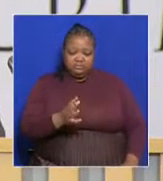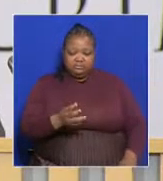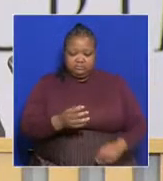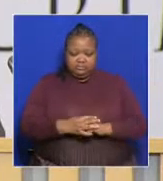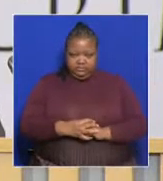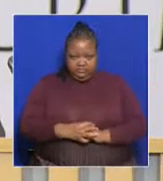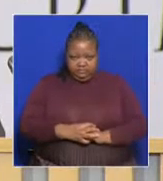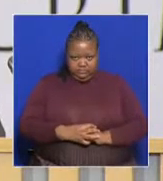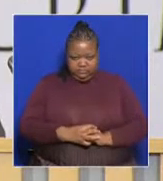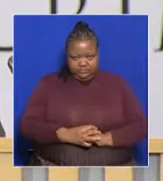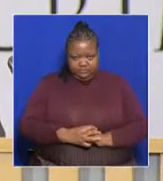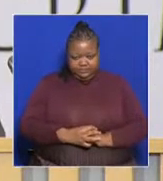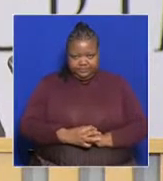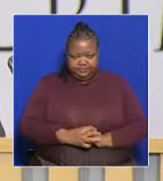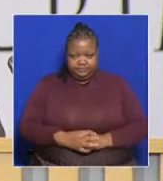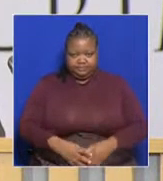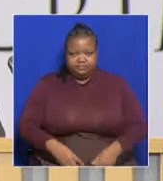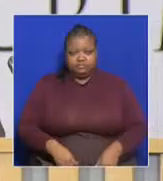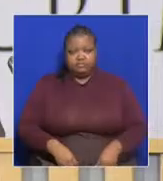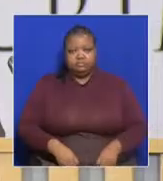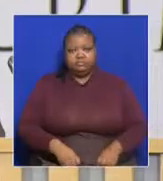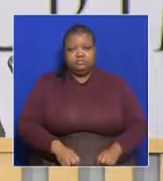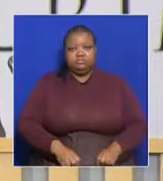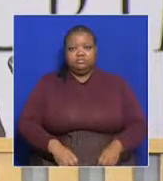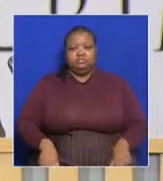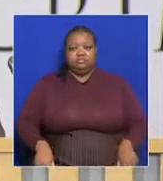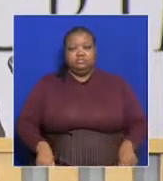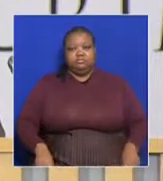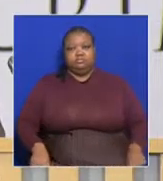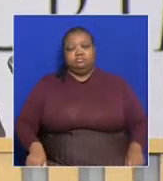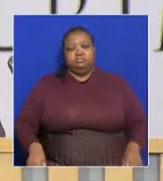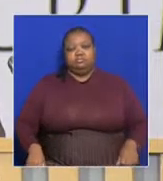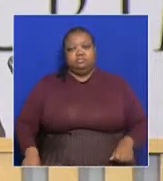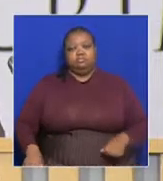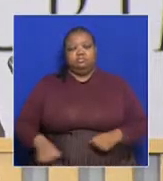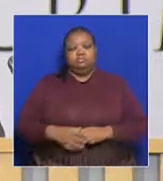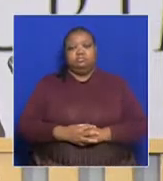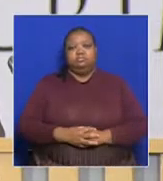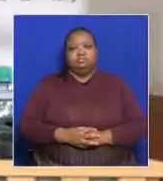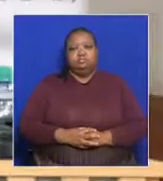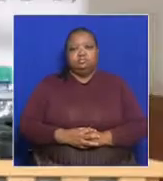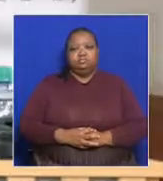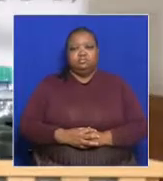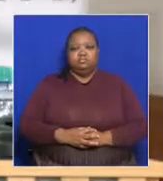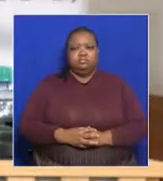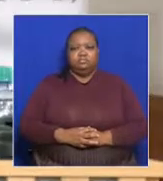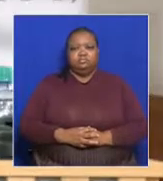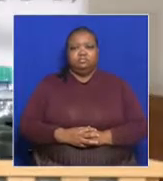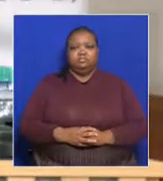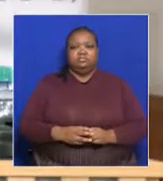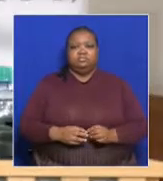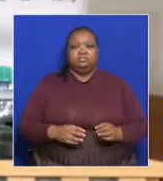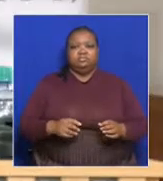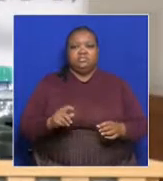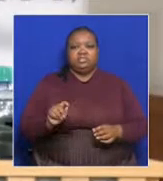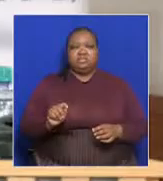maybe a ton of a precursor chemical. a ton. Mhm.